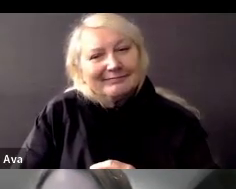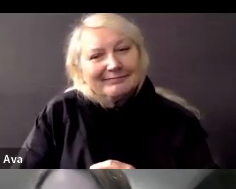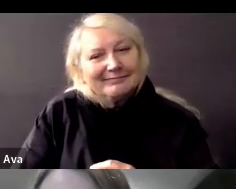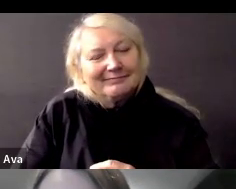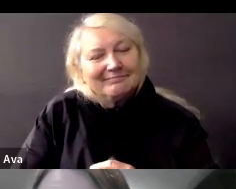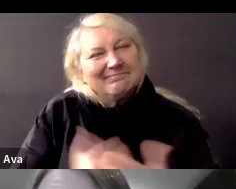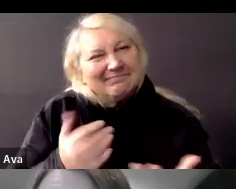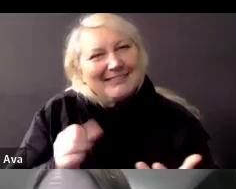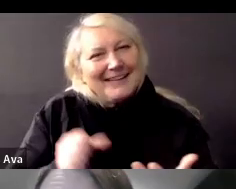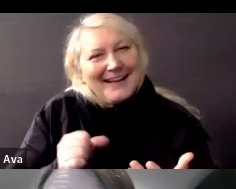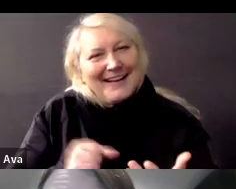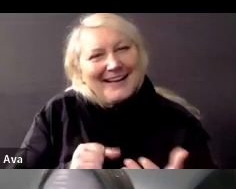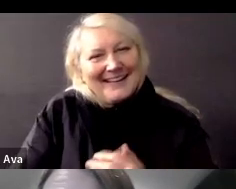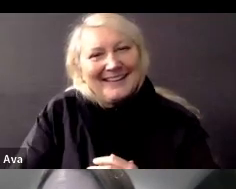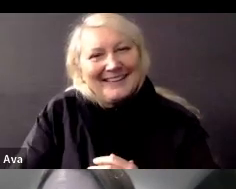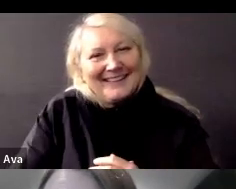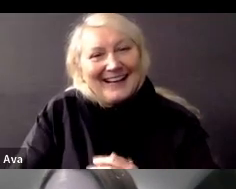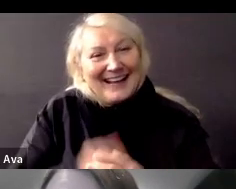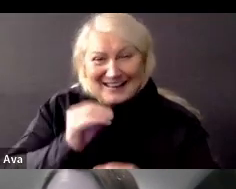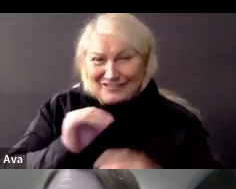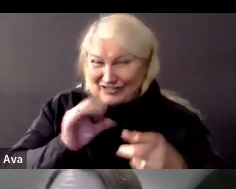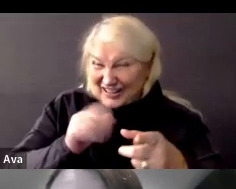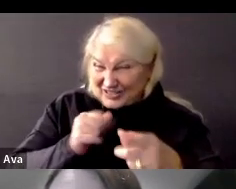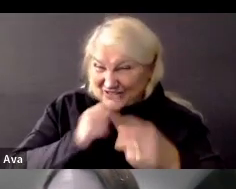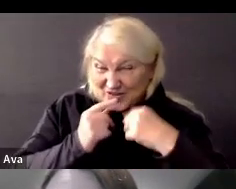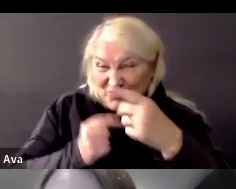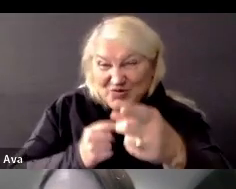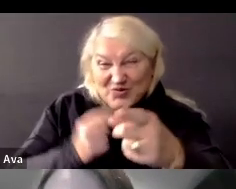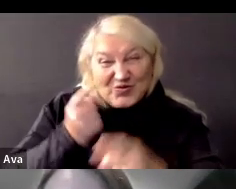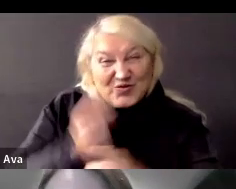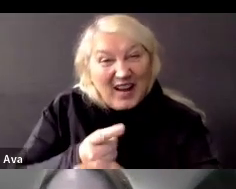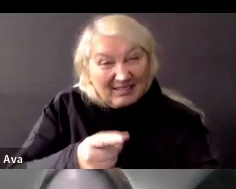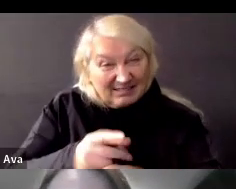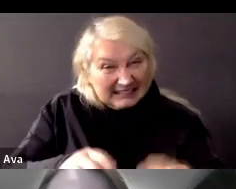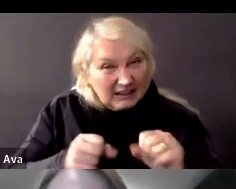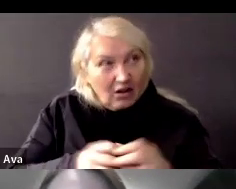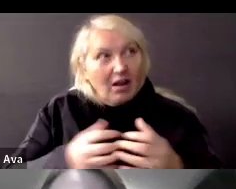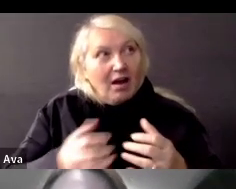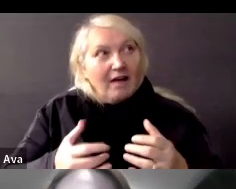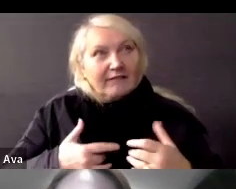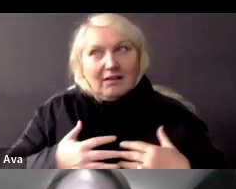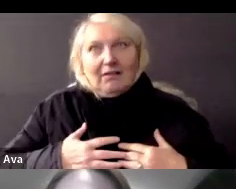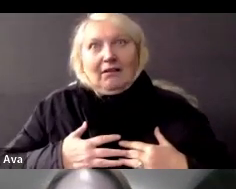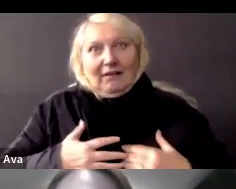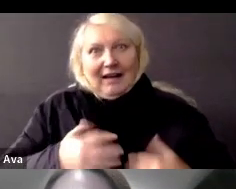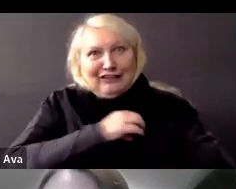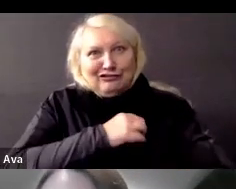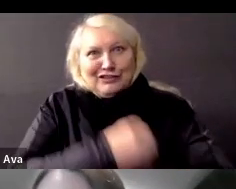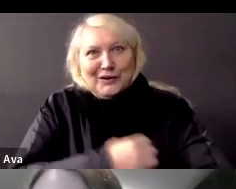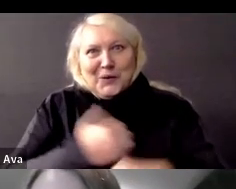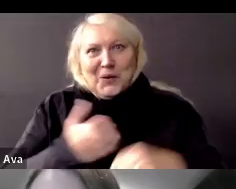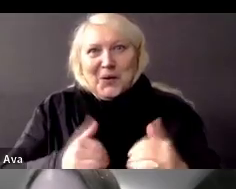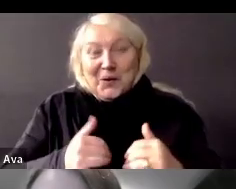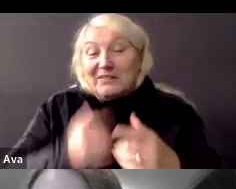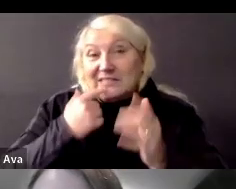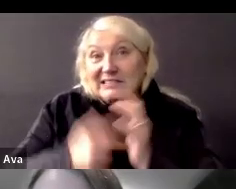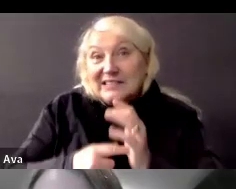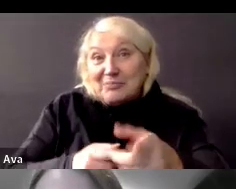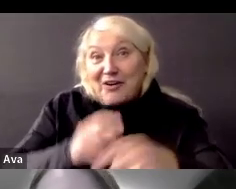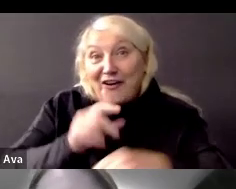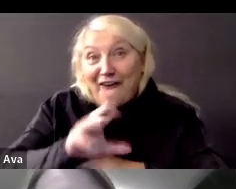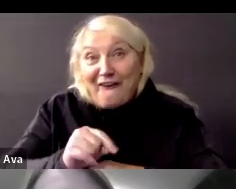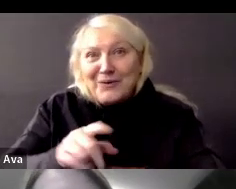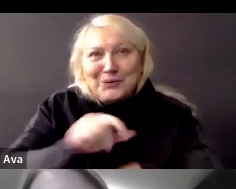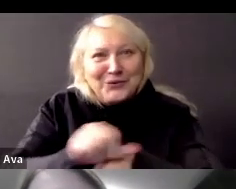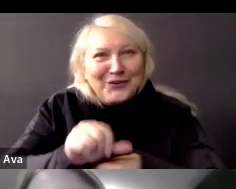yeah. Yeah, you're right. It does take a lot of effort, not just in, I guess, becoming an artist and working on your art,